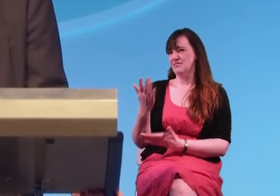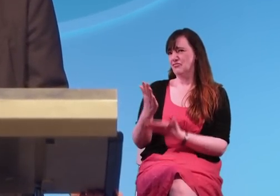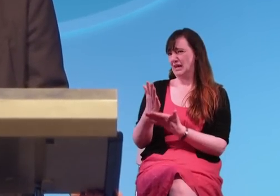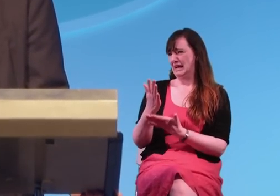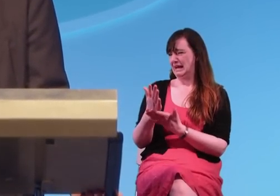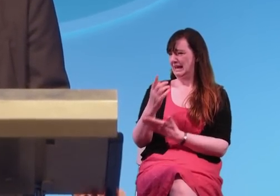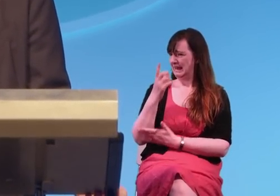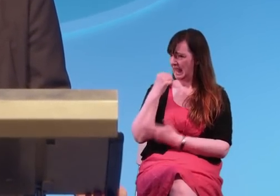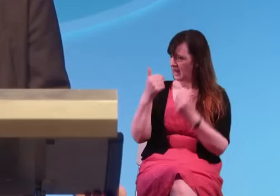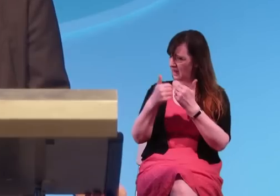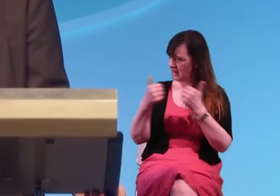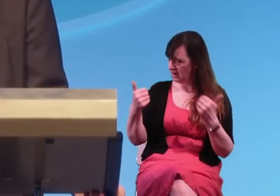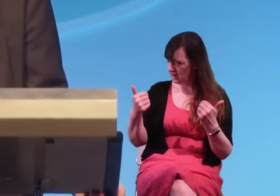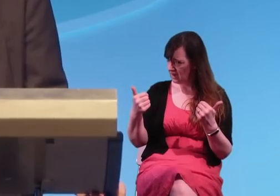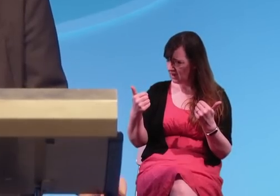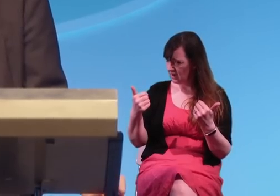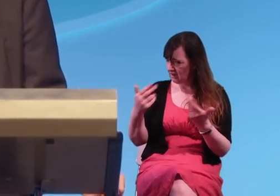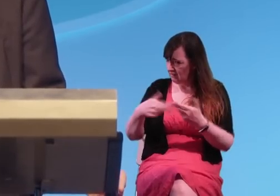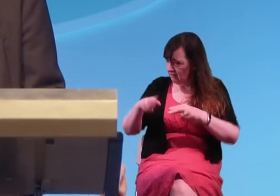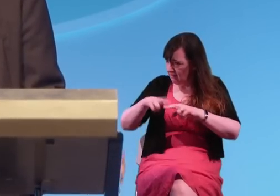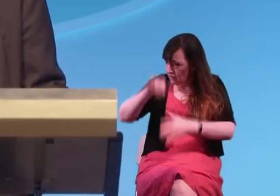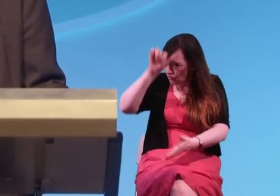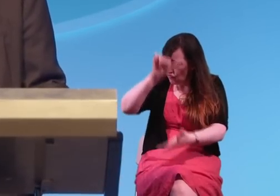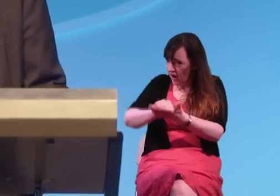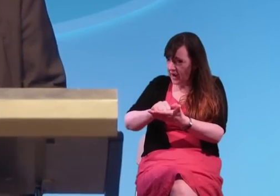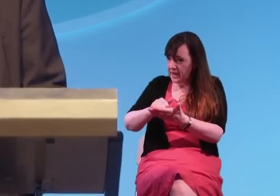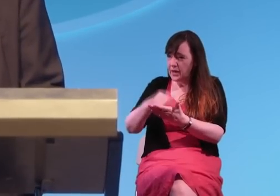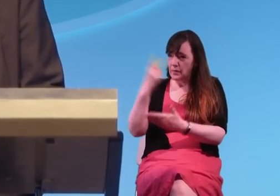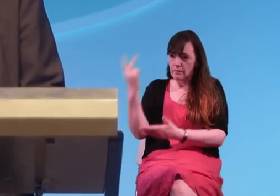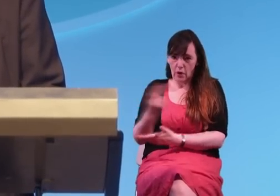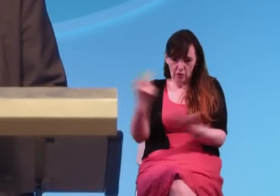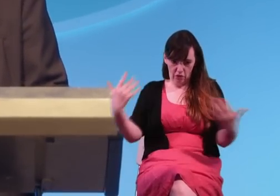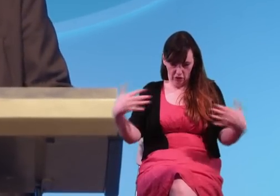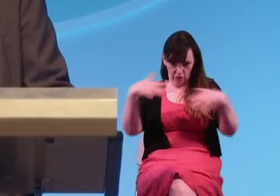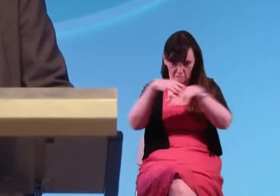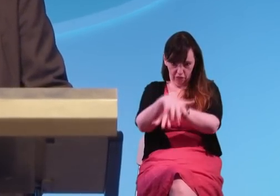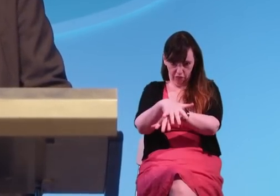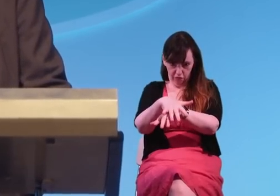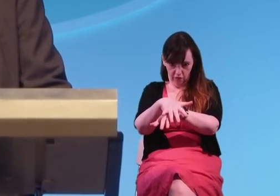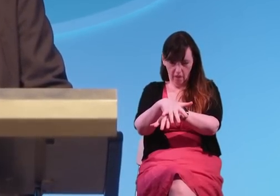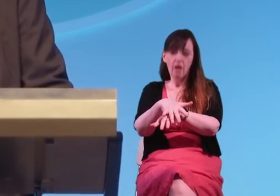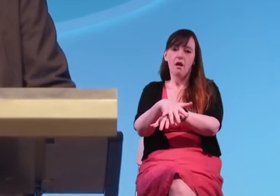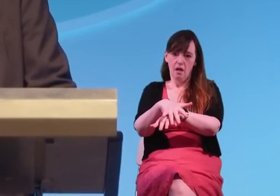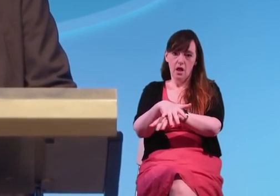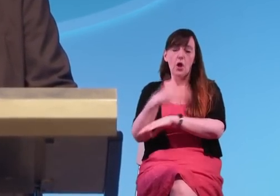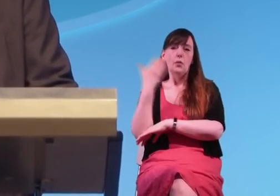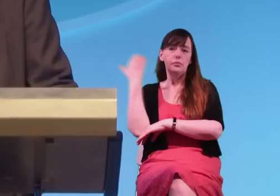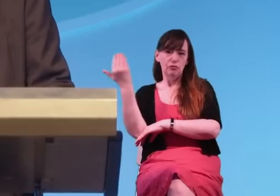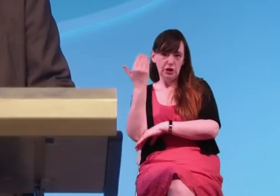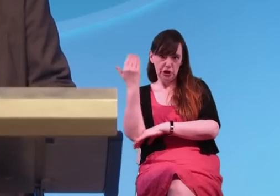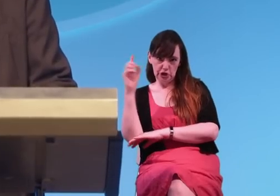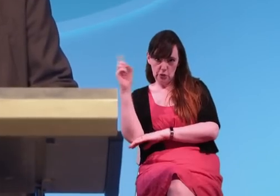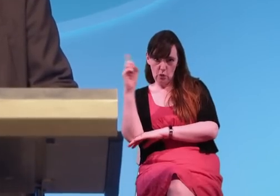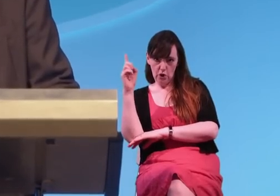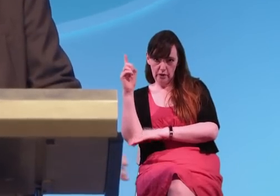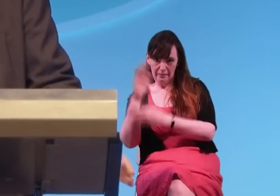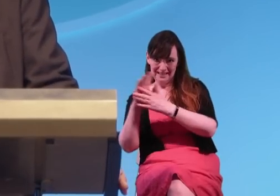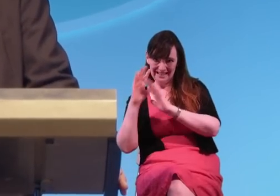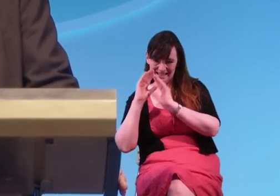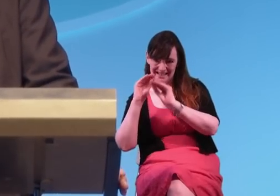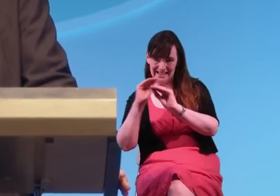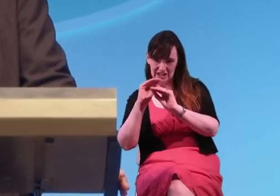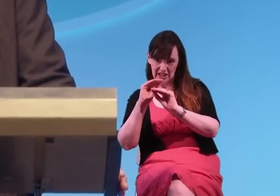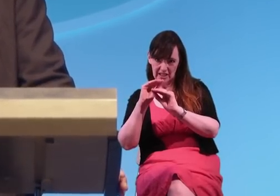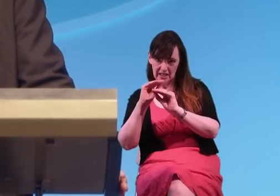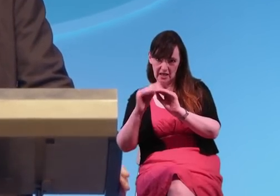to do that if you're doing either part correctly, because surely preaching, if we want to distinguish it from teaching, is just teaching